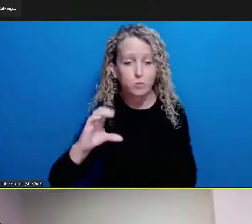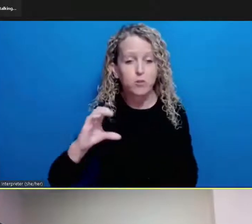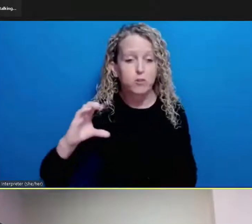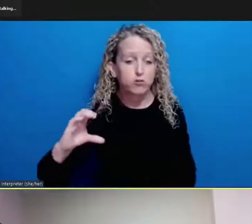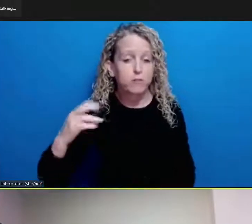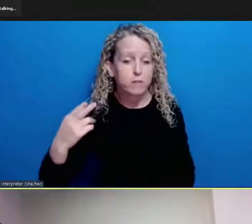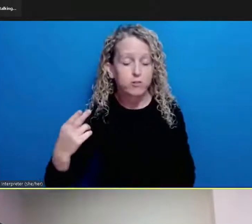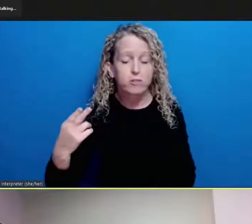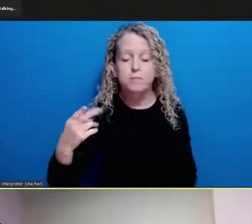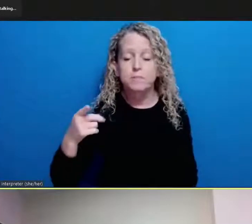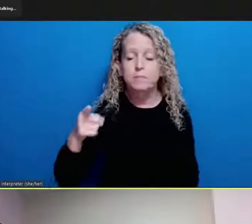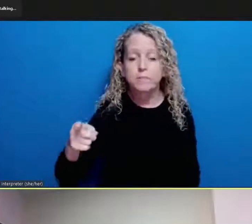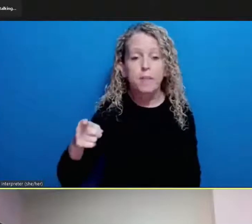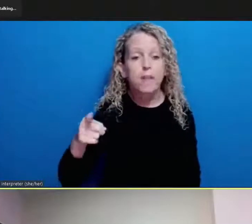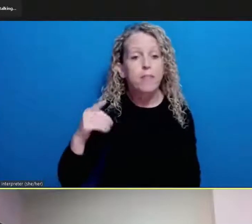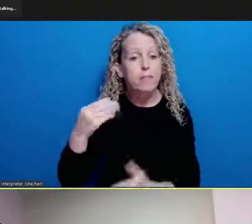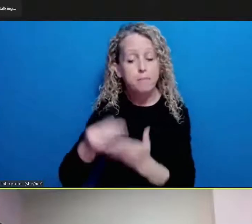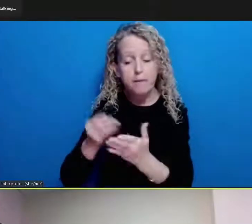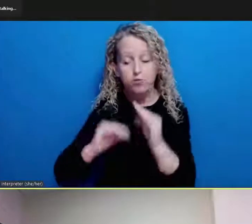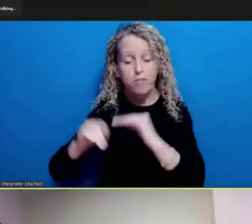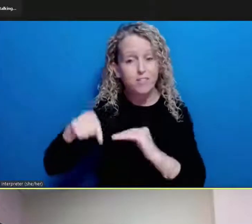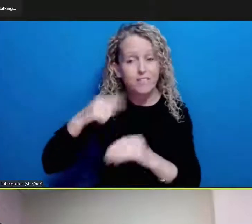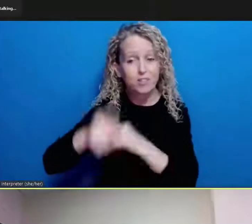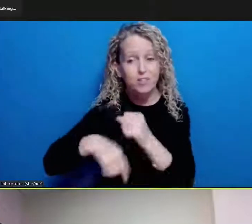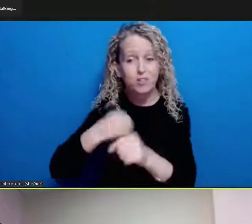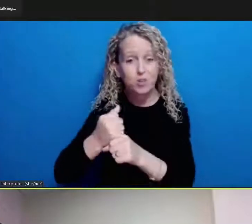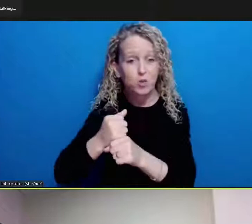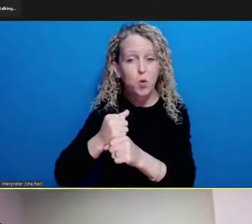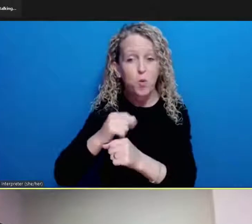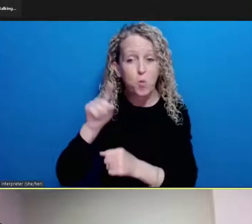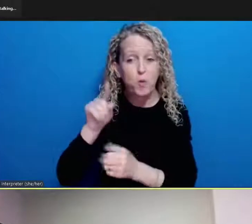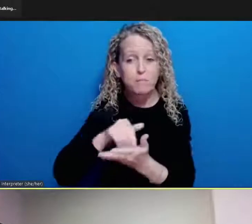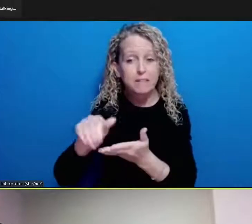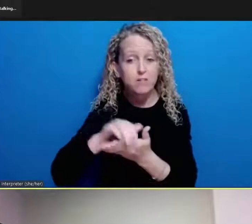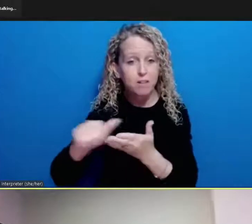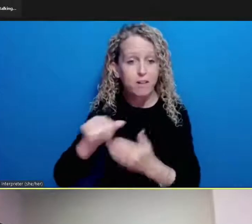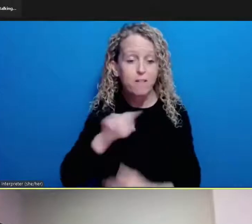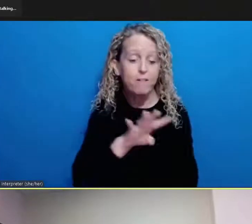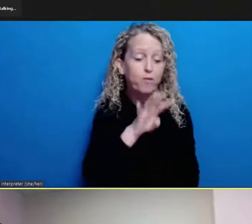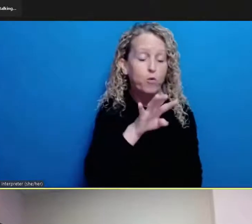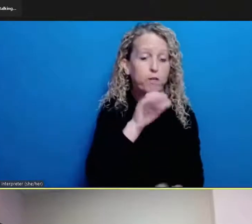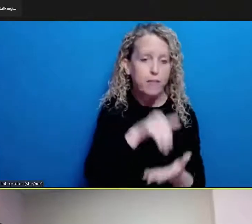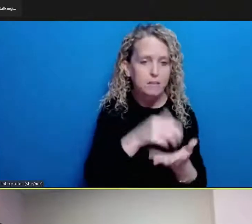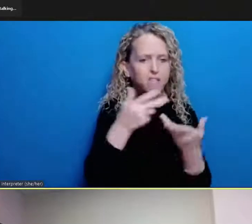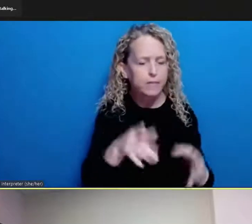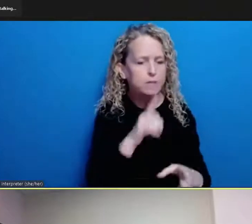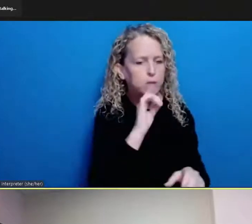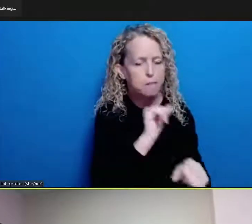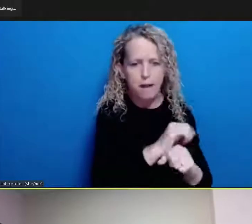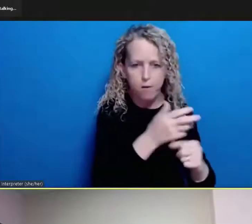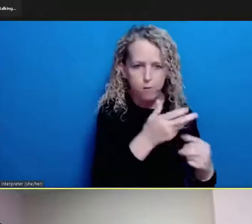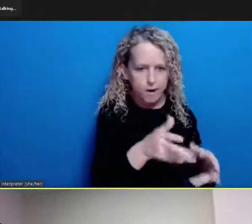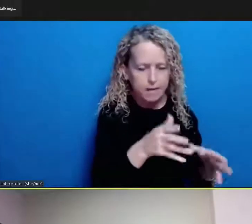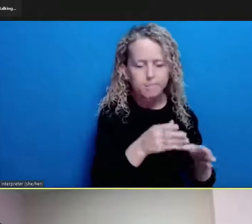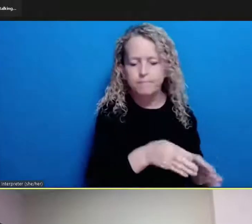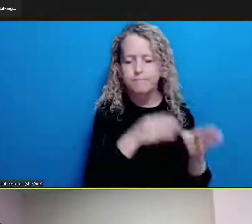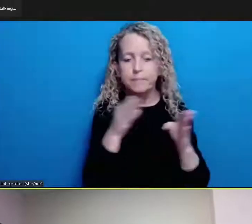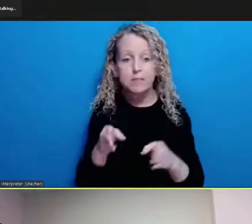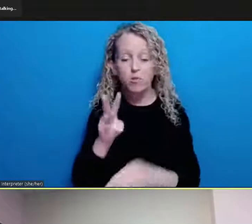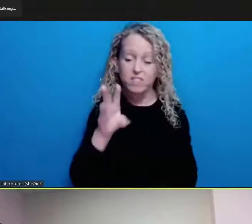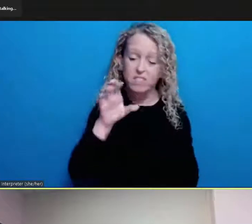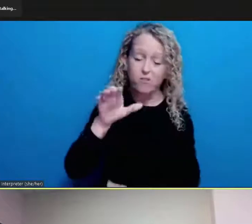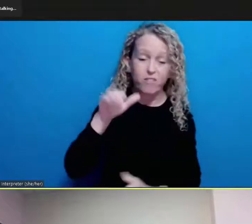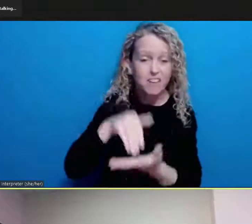for this year is $1 million. They have 400,000 approximately committed, another 600,000 that's available